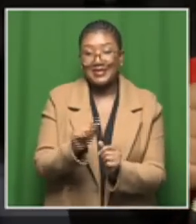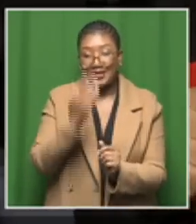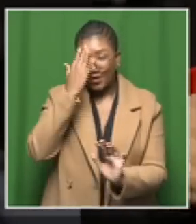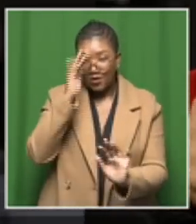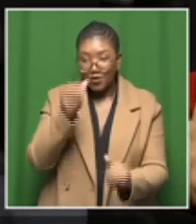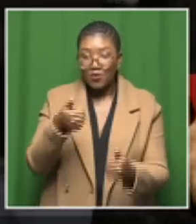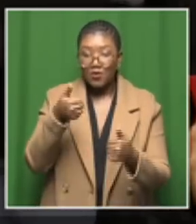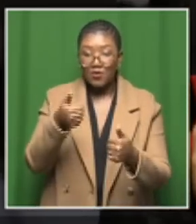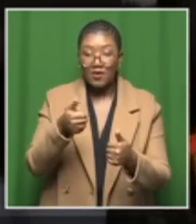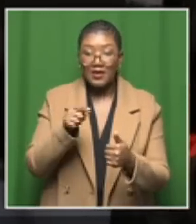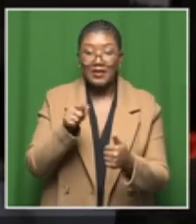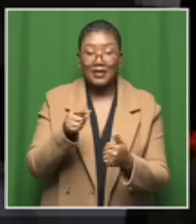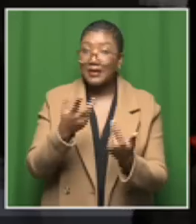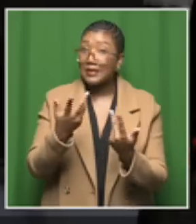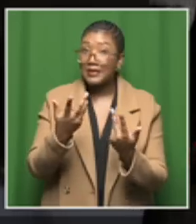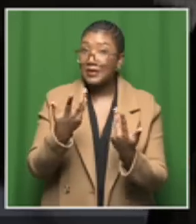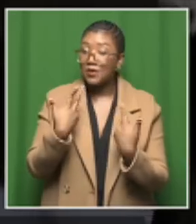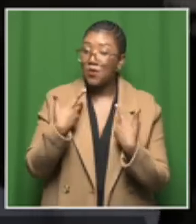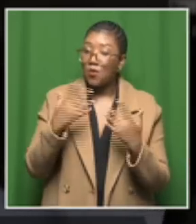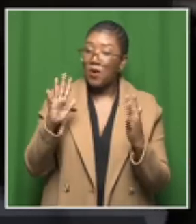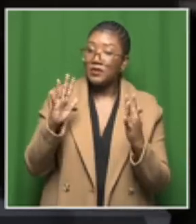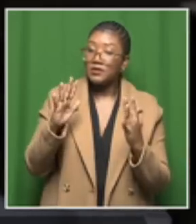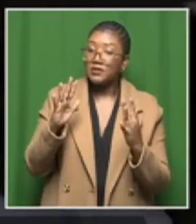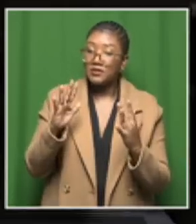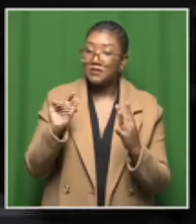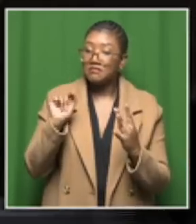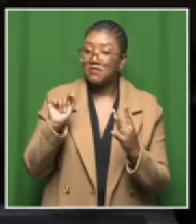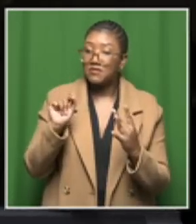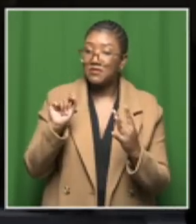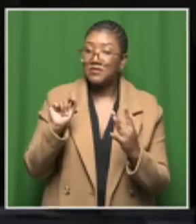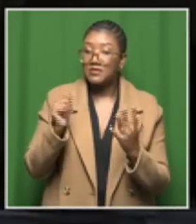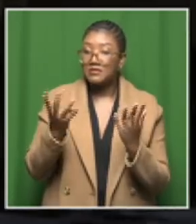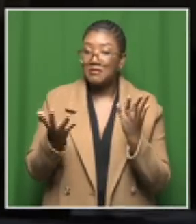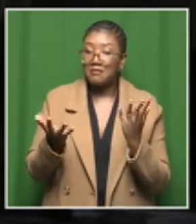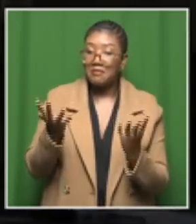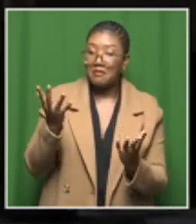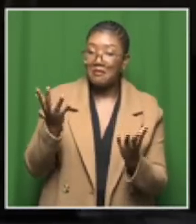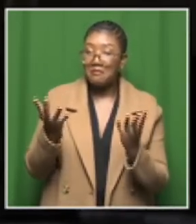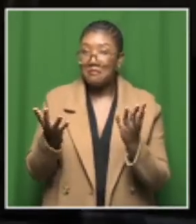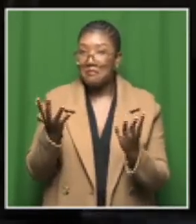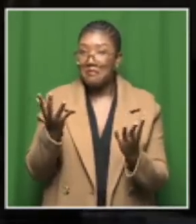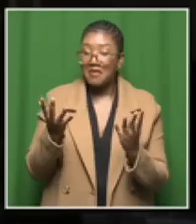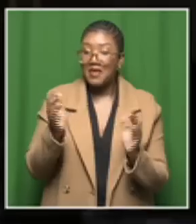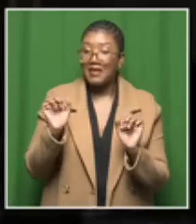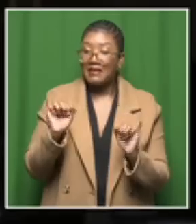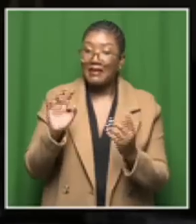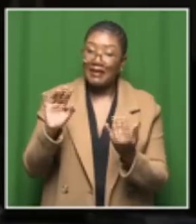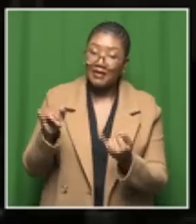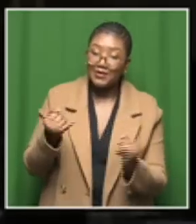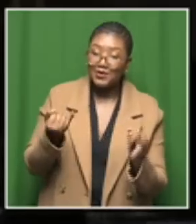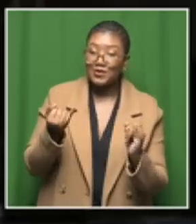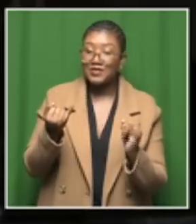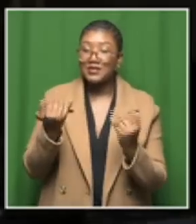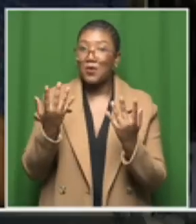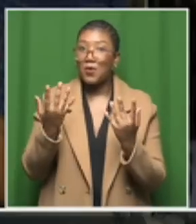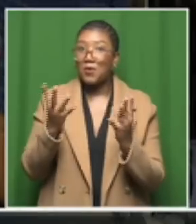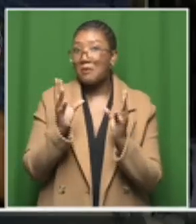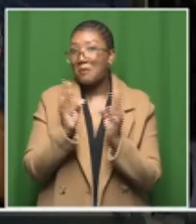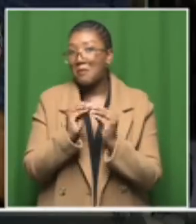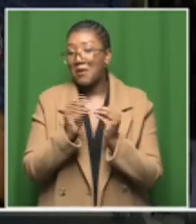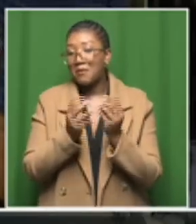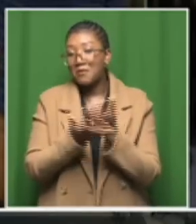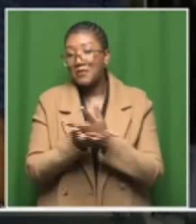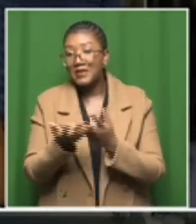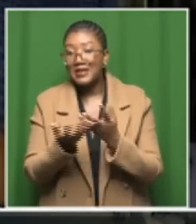is against some of the austerity measures that may be introduced or discussed upon in